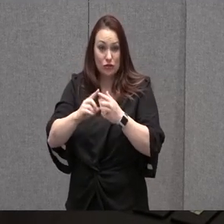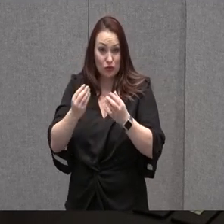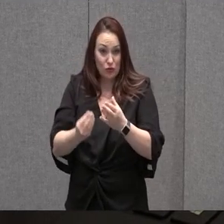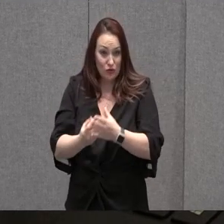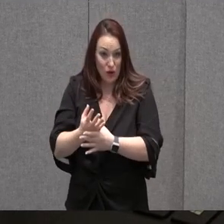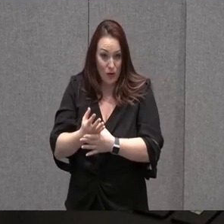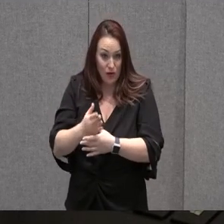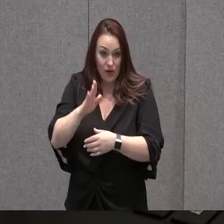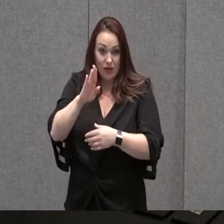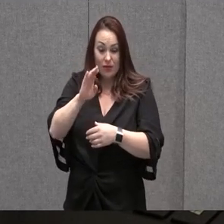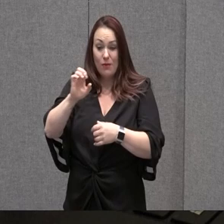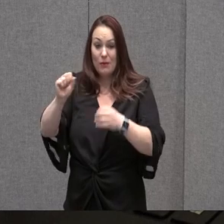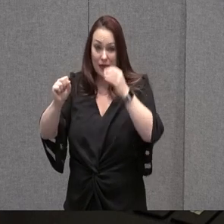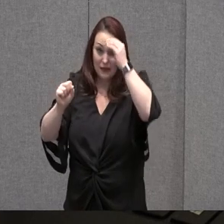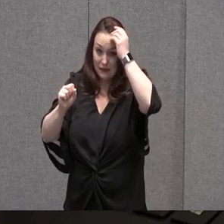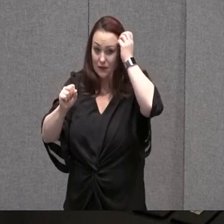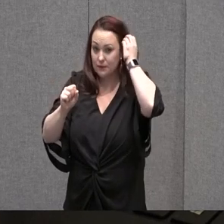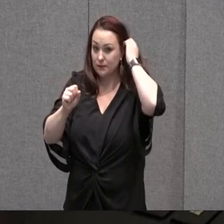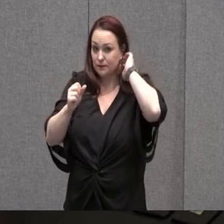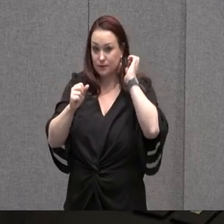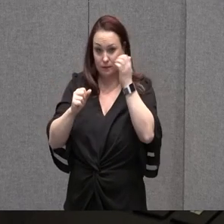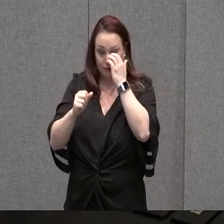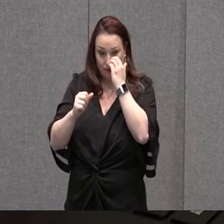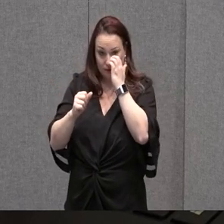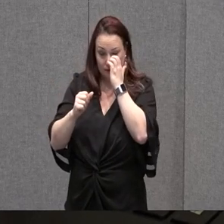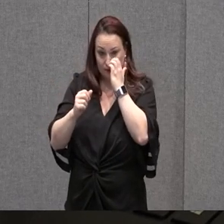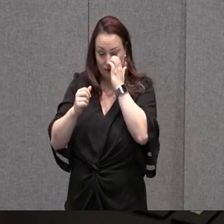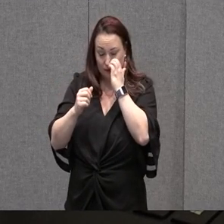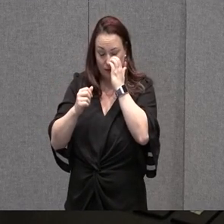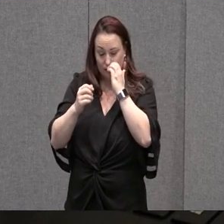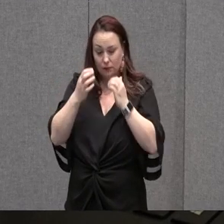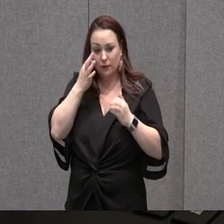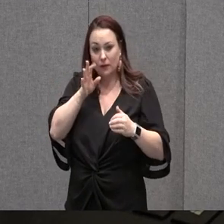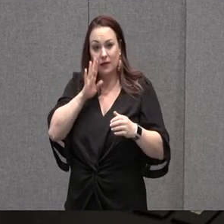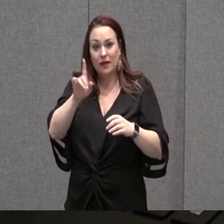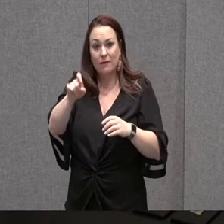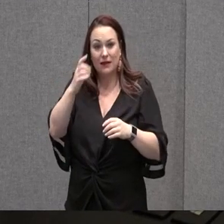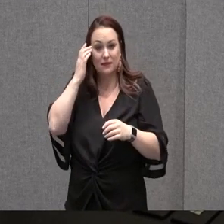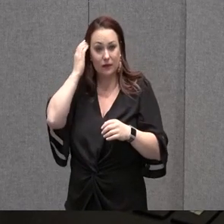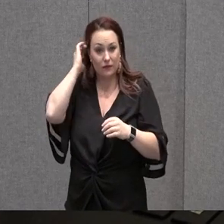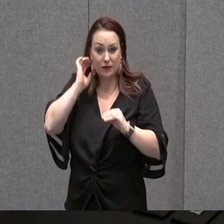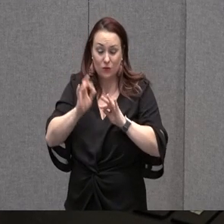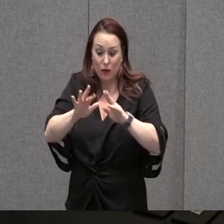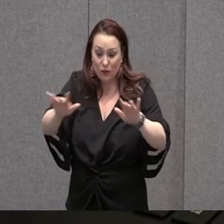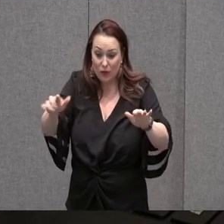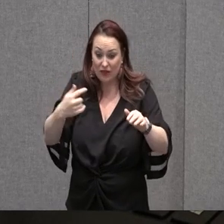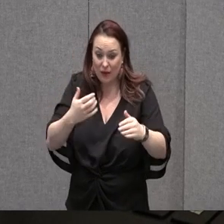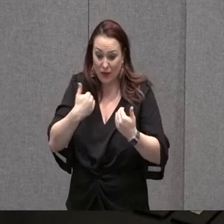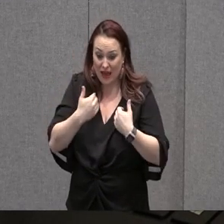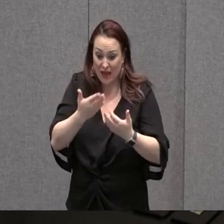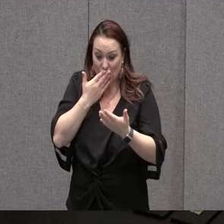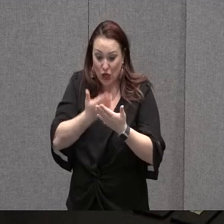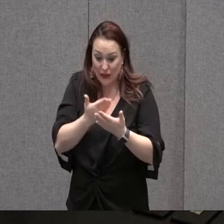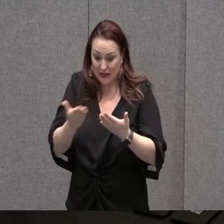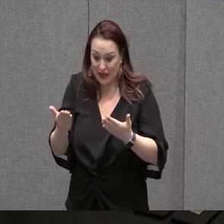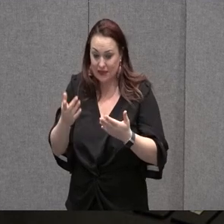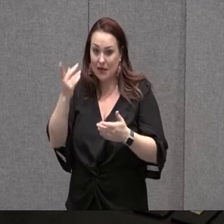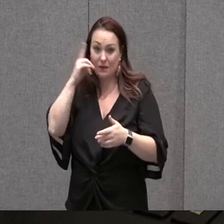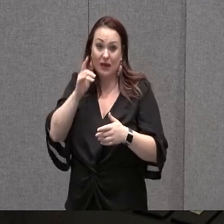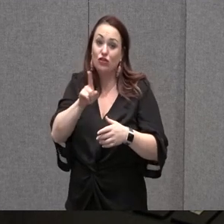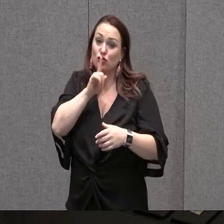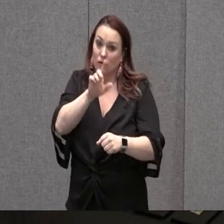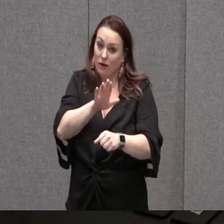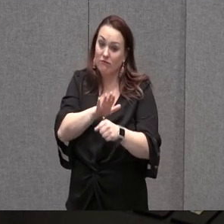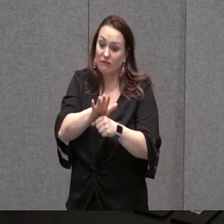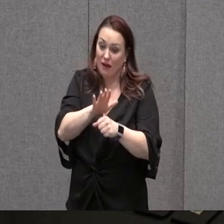The bees must have put the word out that we had pretty good things going, because sure enough, all sorts of other critters started to